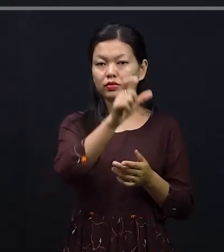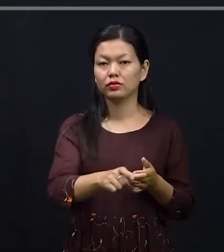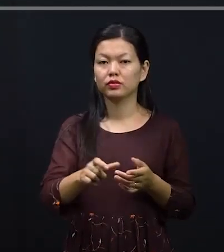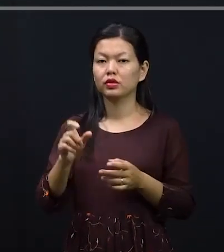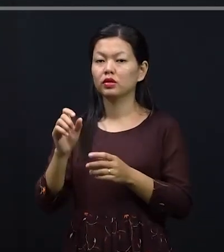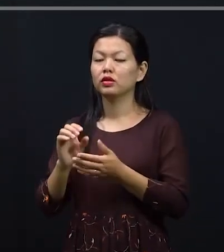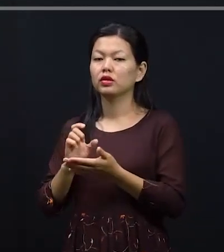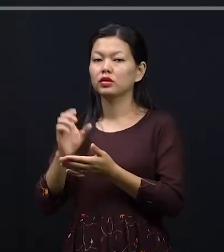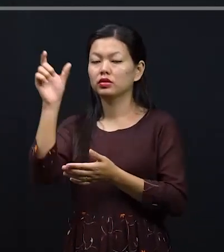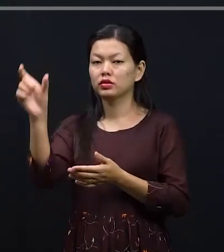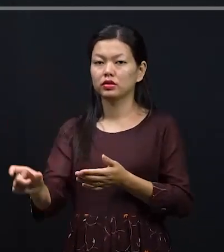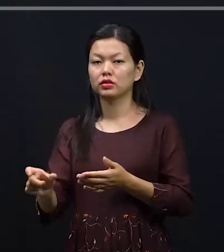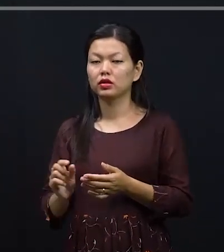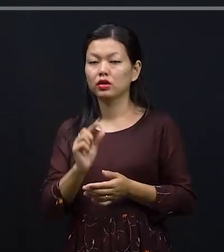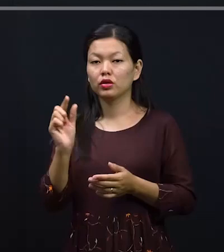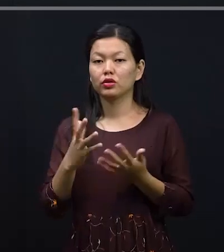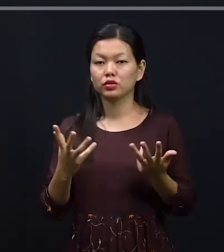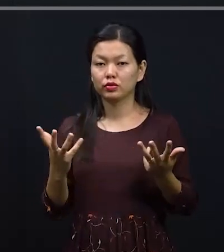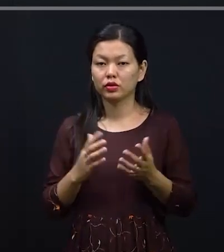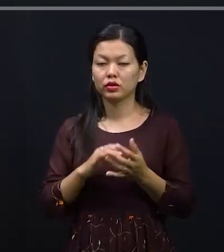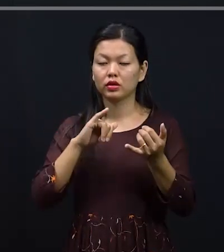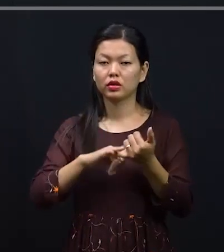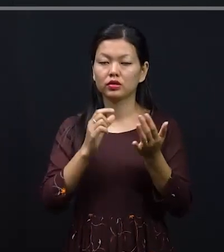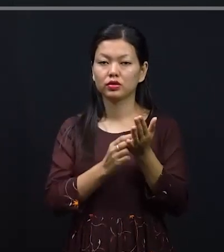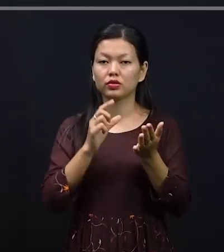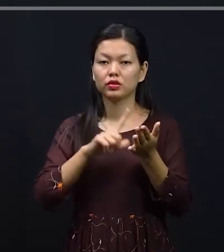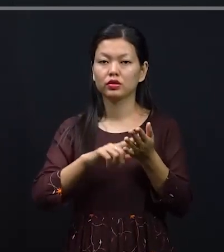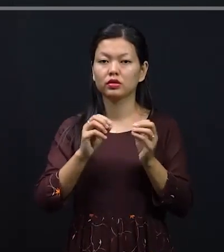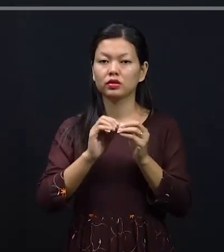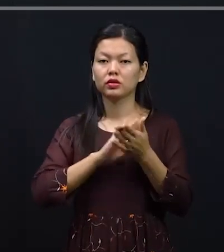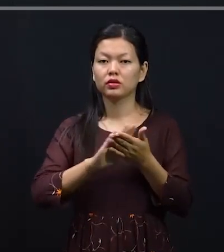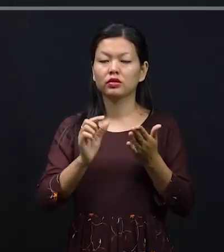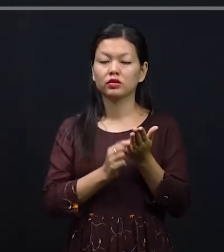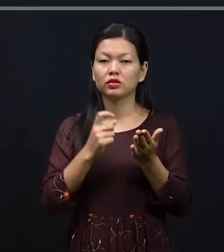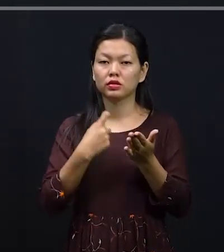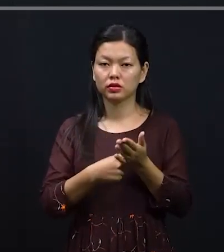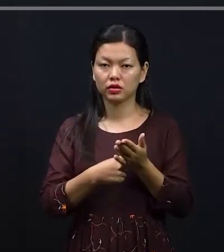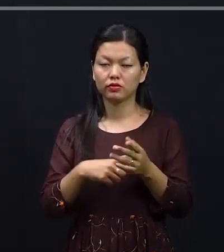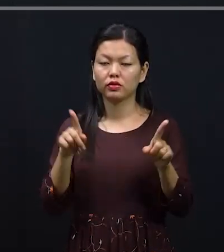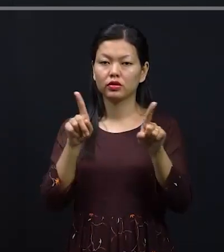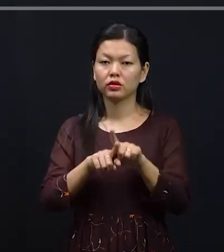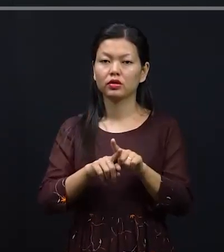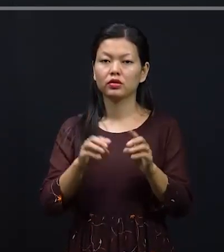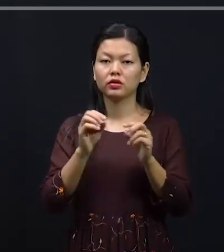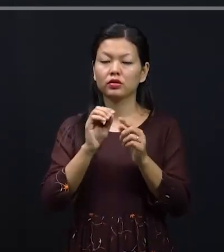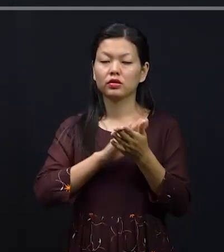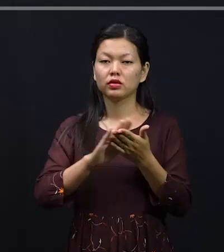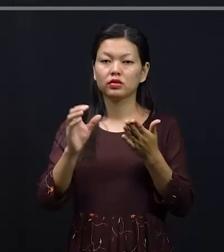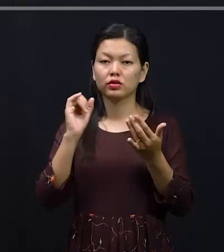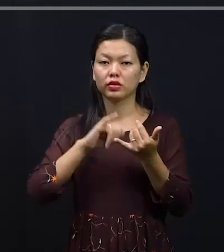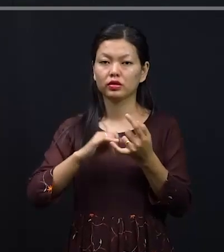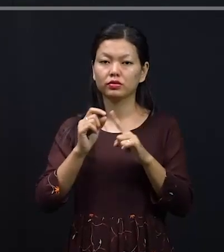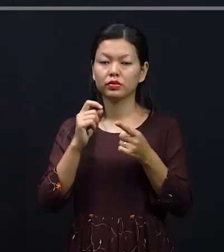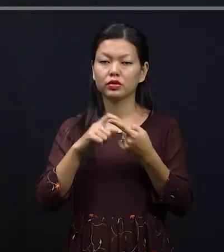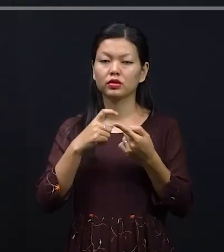use radioactive sulfur and radioactive phosphorus. Why did they